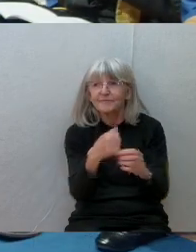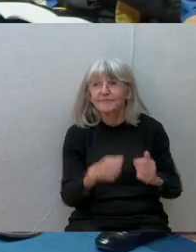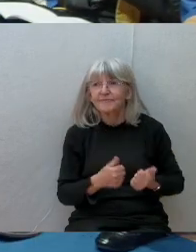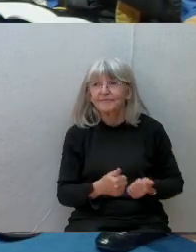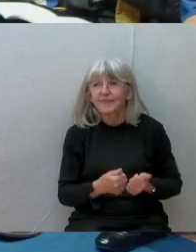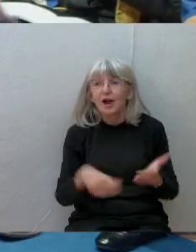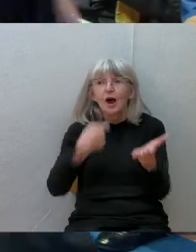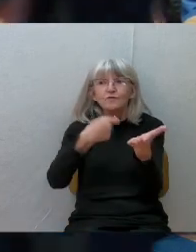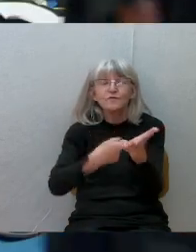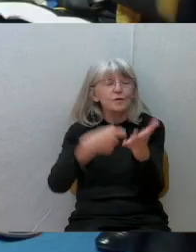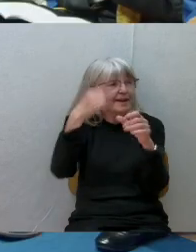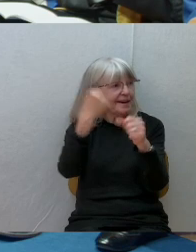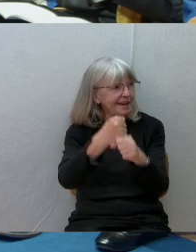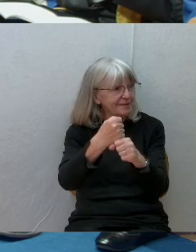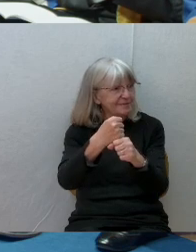Rory Guild.